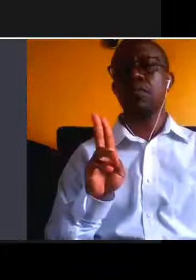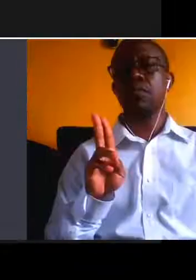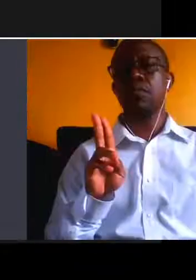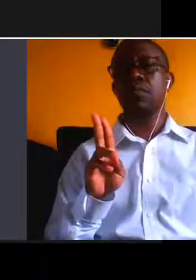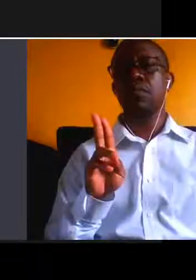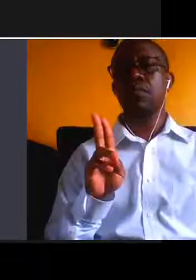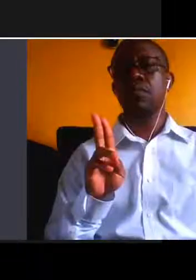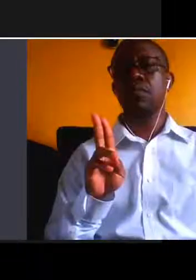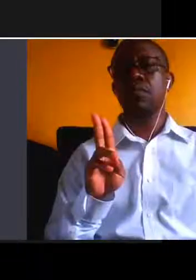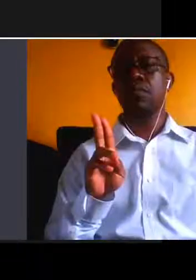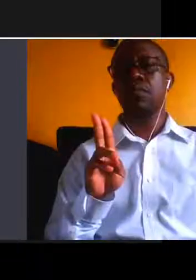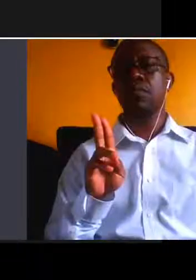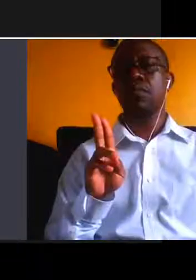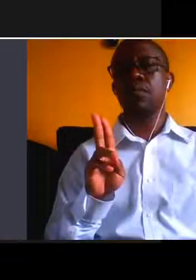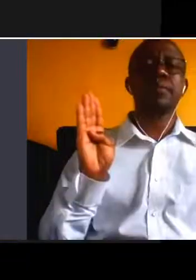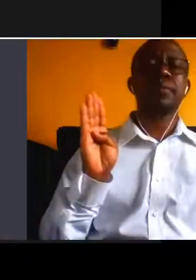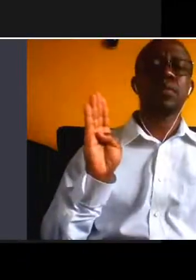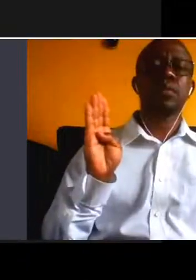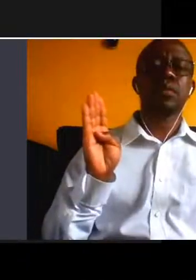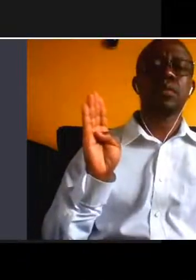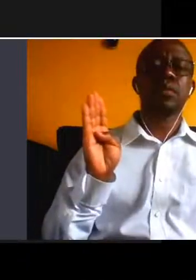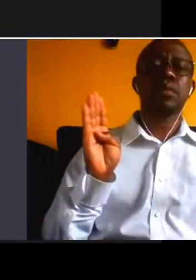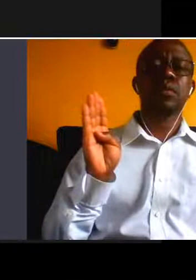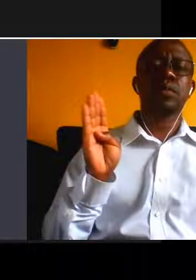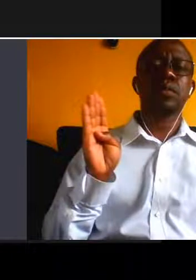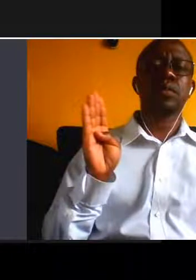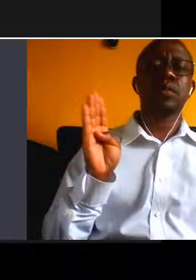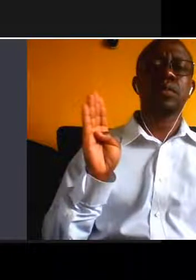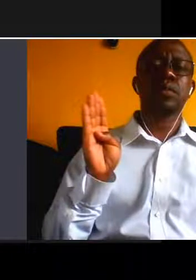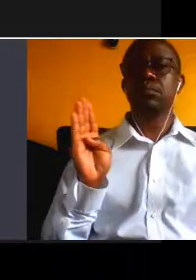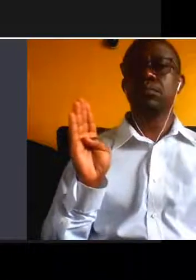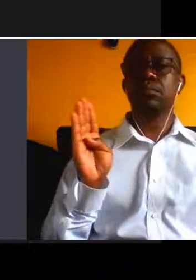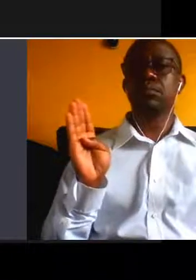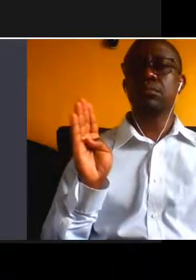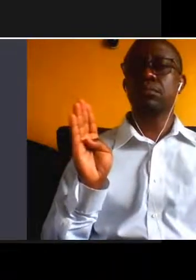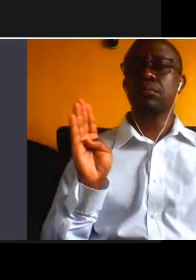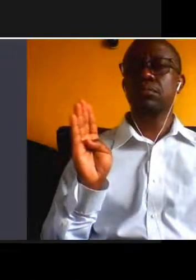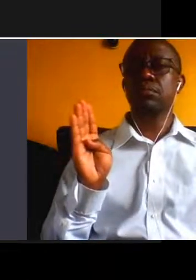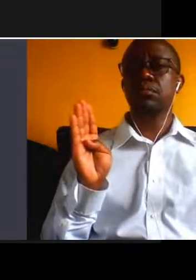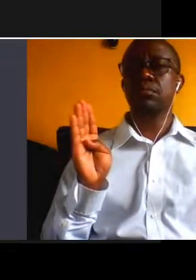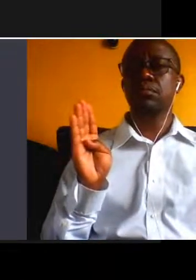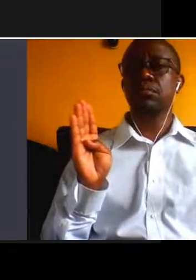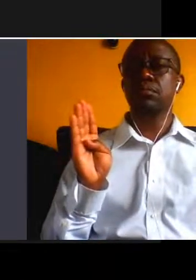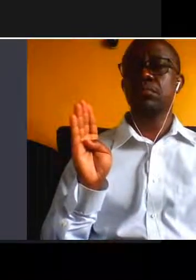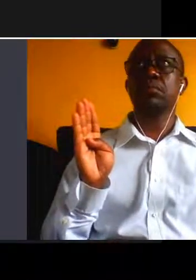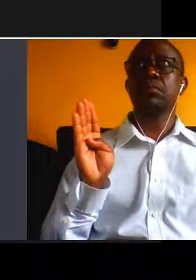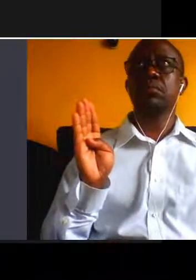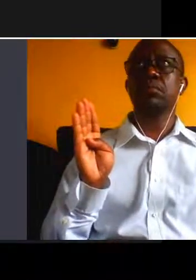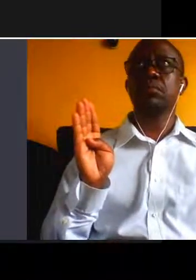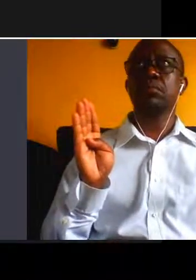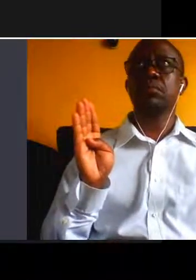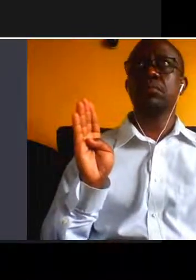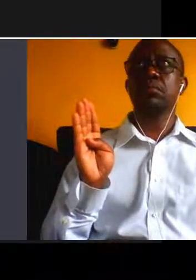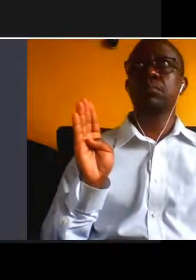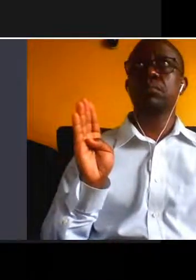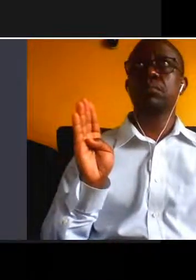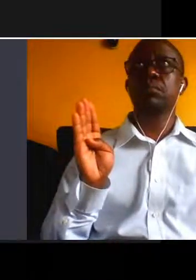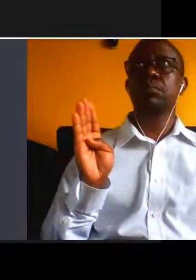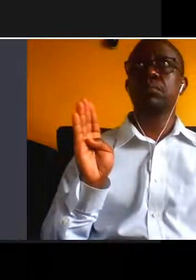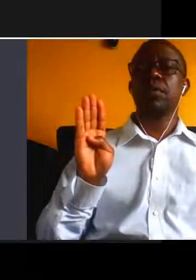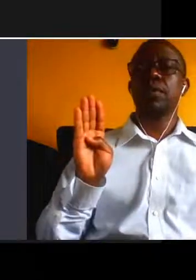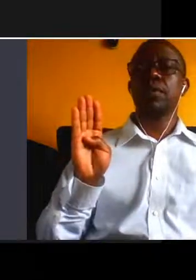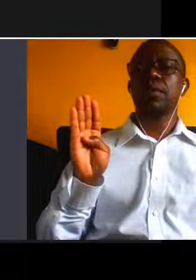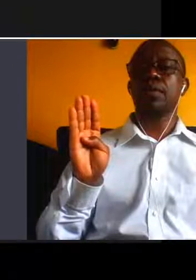comments? Burundi? I see there's a hand up. Is that Frank Bujeje? Please go ahead, Frank.